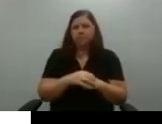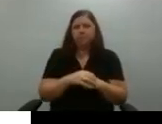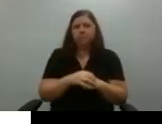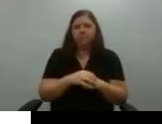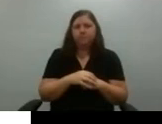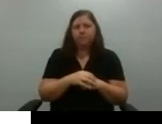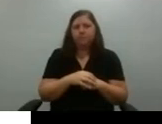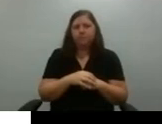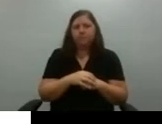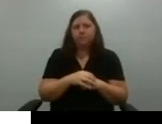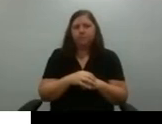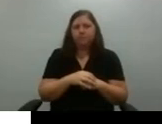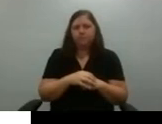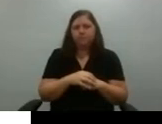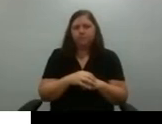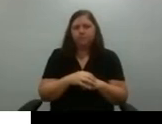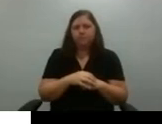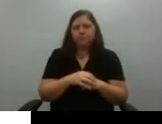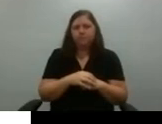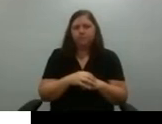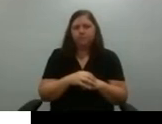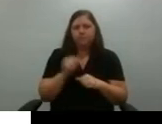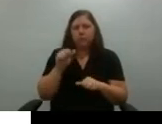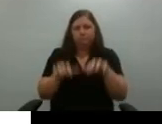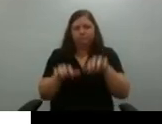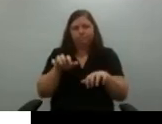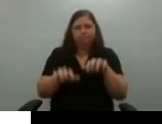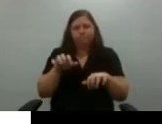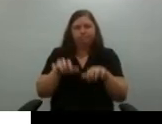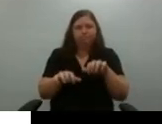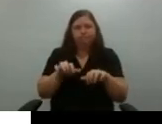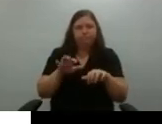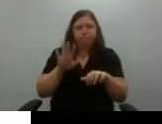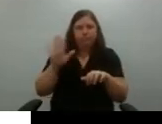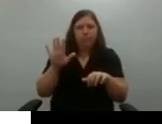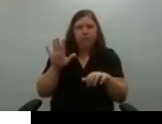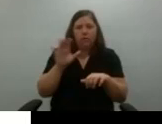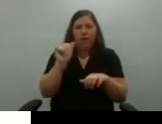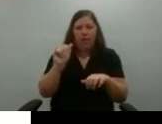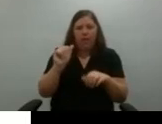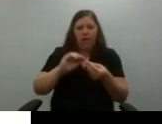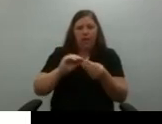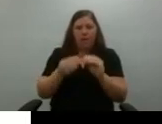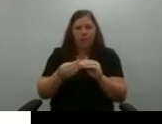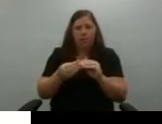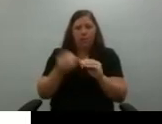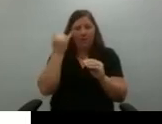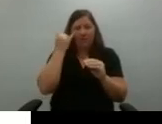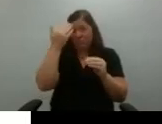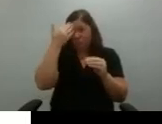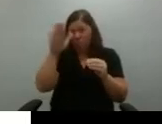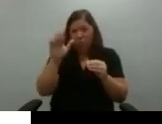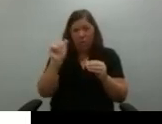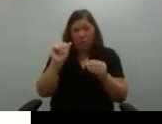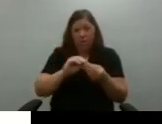slide and search for your friend or relative by typing in their A number. Or if you don't know their A number,